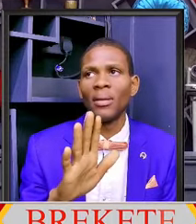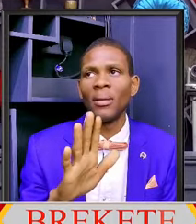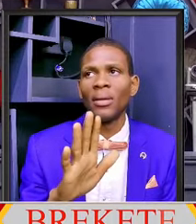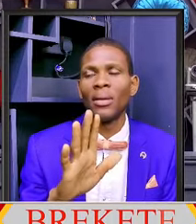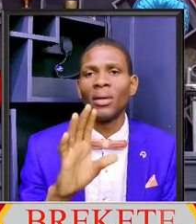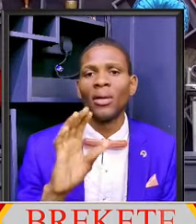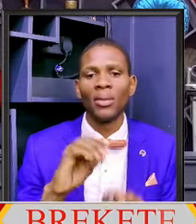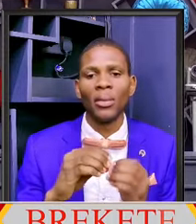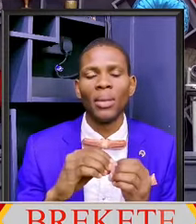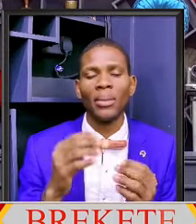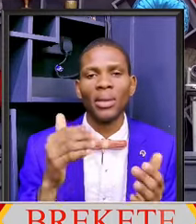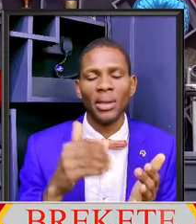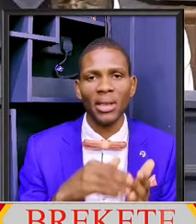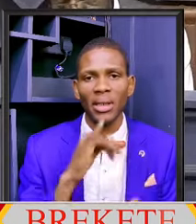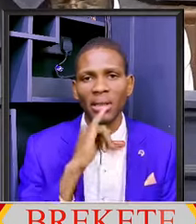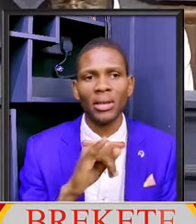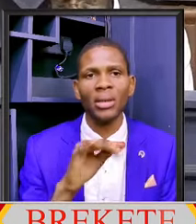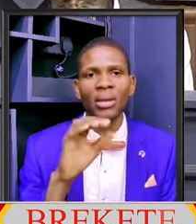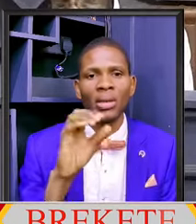081-80-37-93-65. The number where you go call now